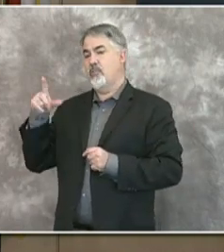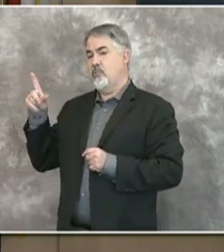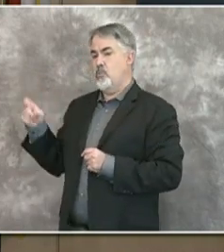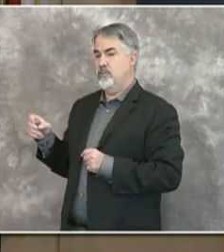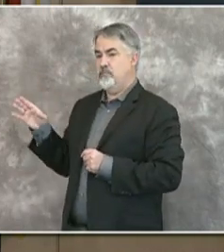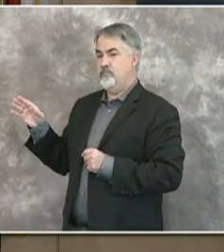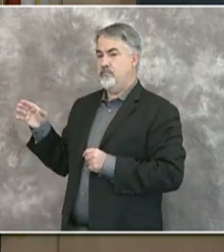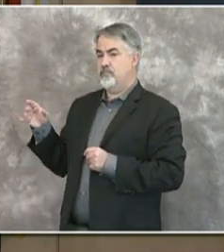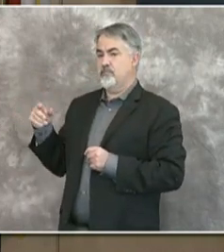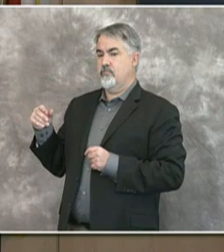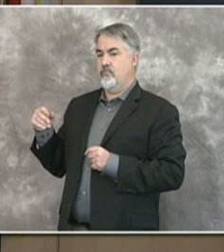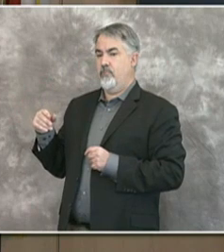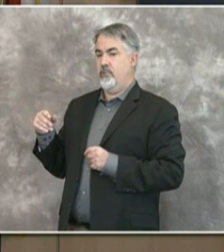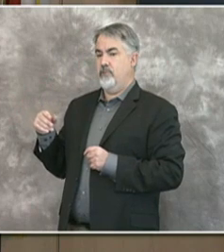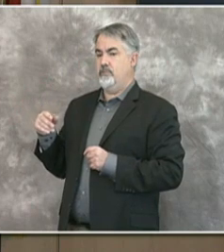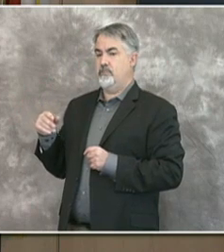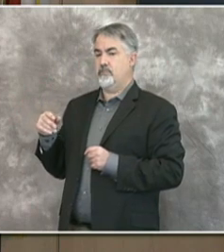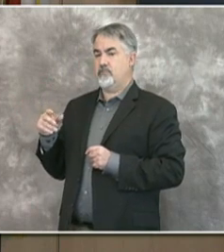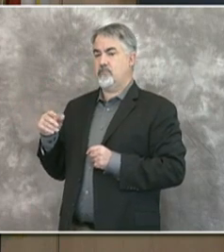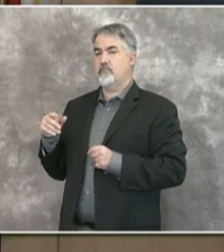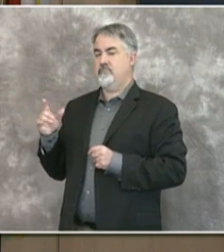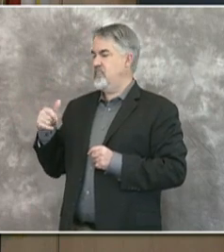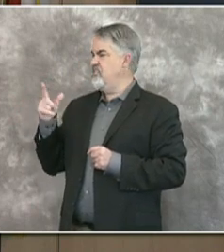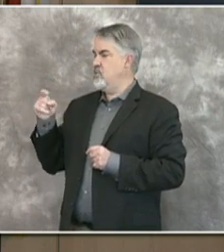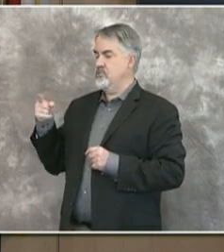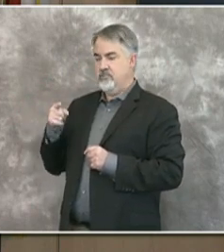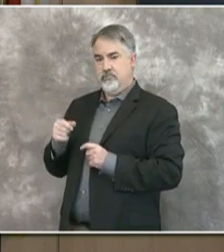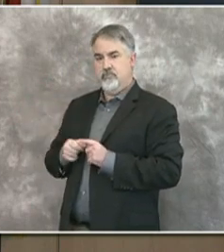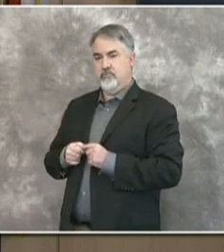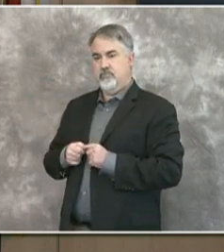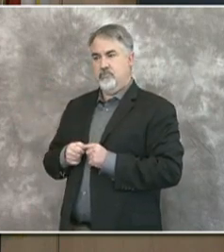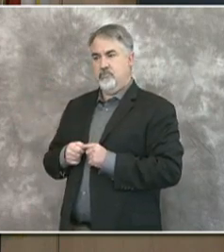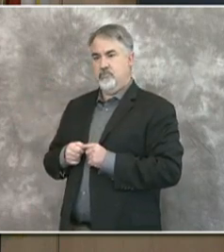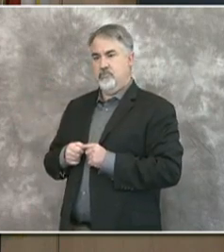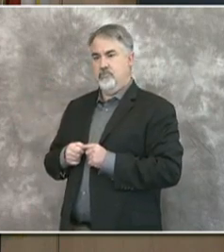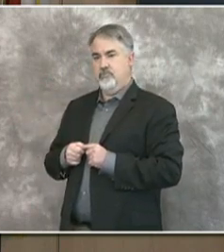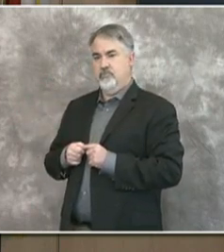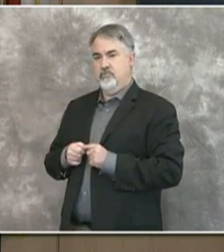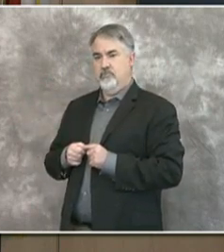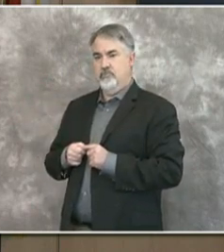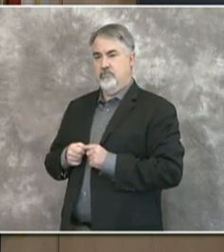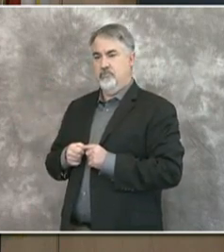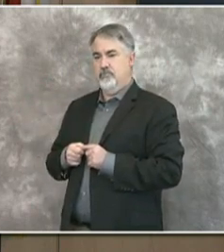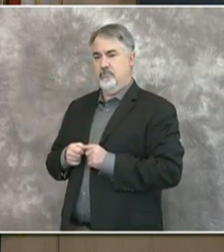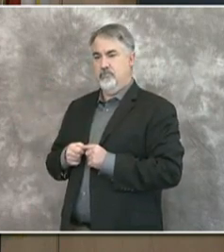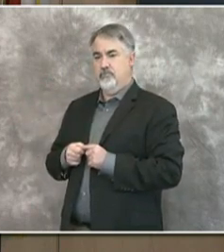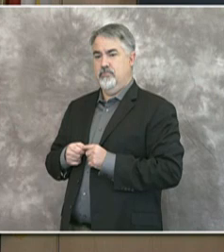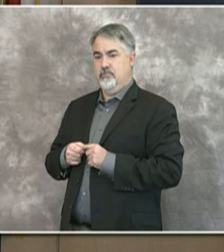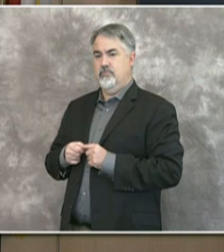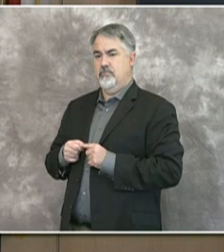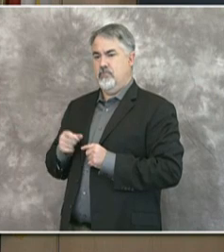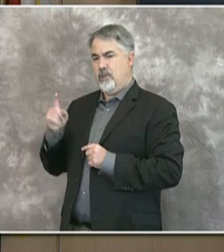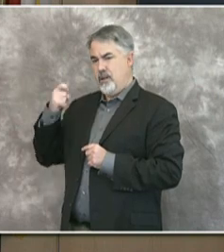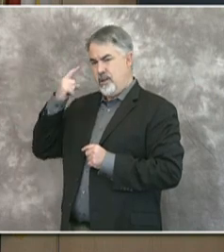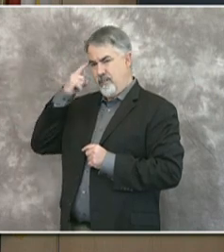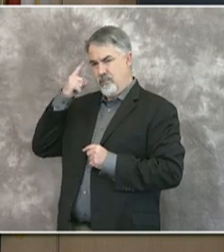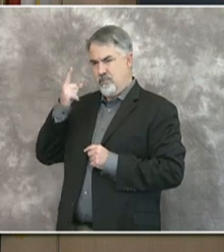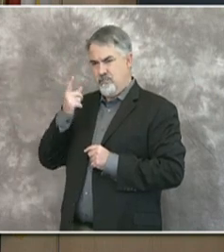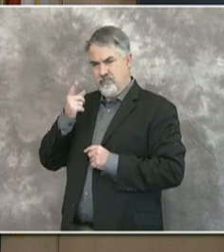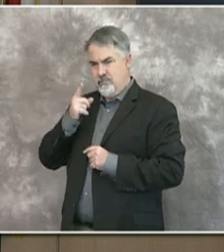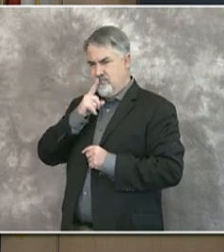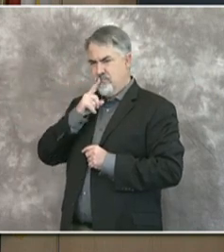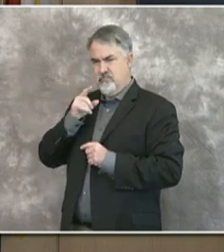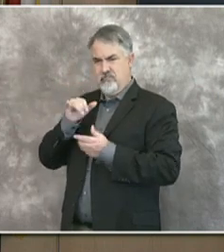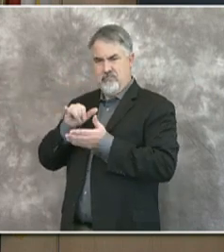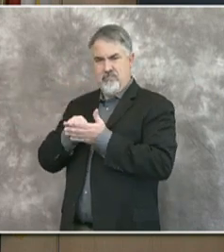from KUSI. Supervisor Kristen Gaspar called some of the governor's criteria impossible to meet, like 0 deaths